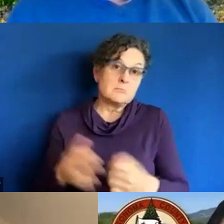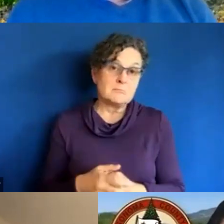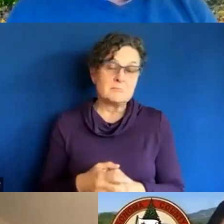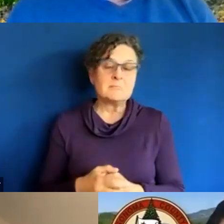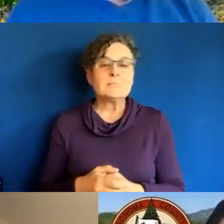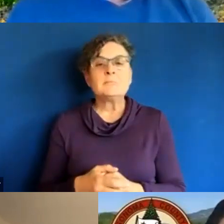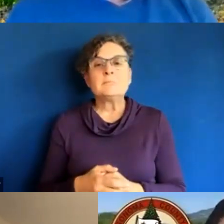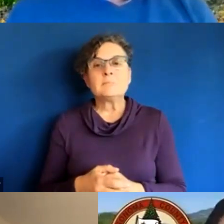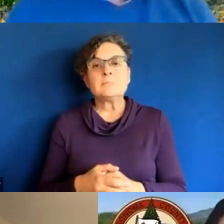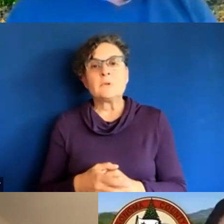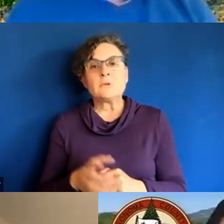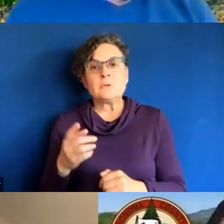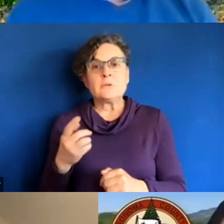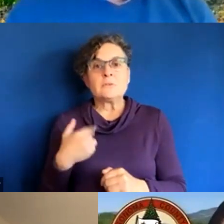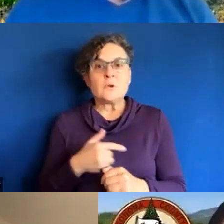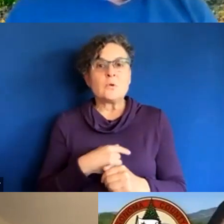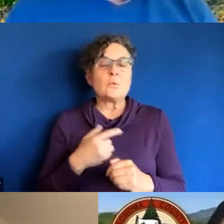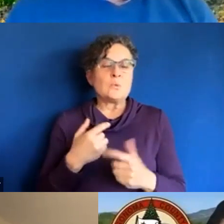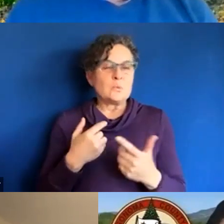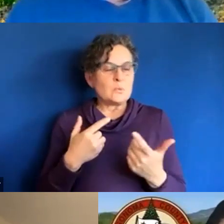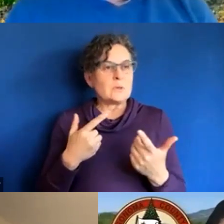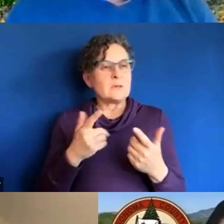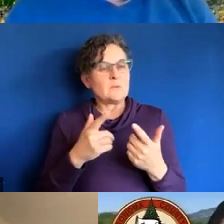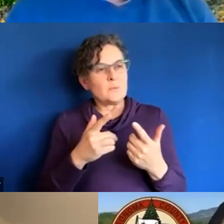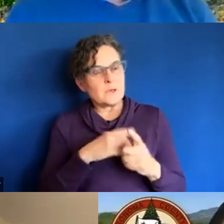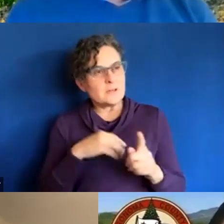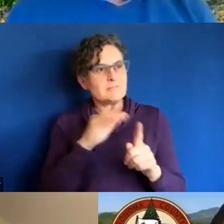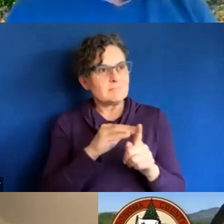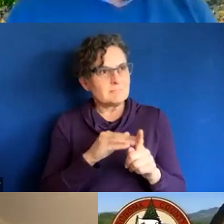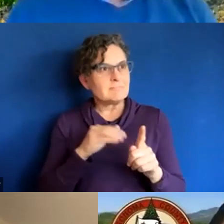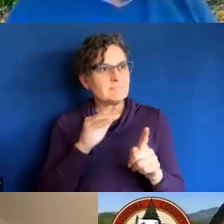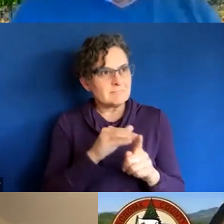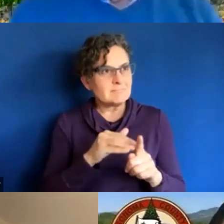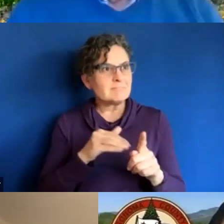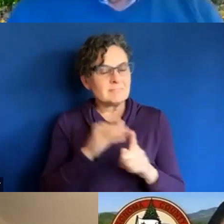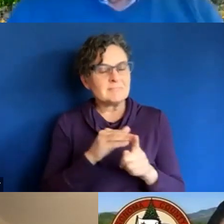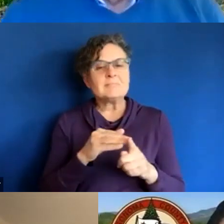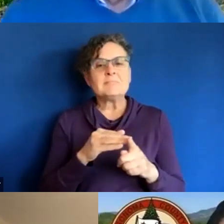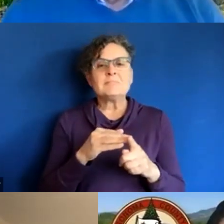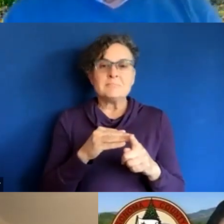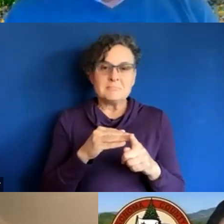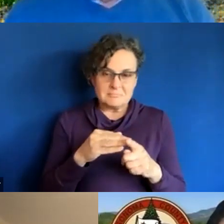it does slowly kind of provides part of a solution.